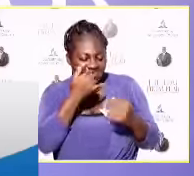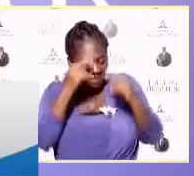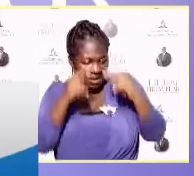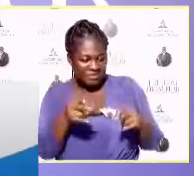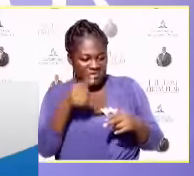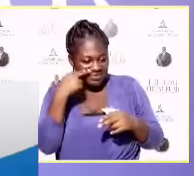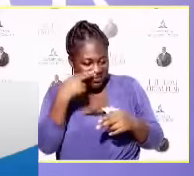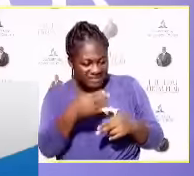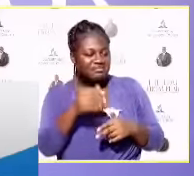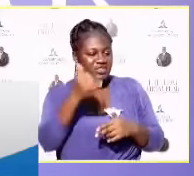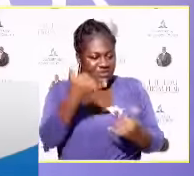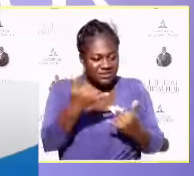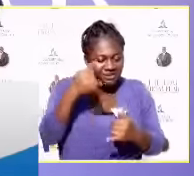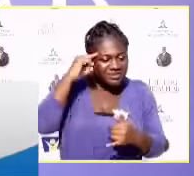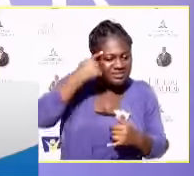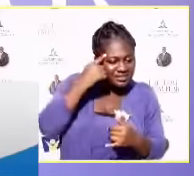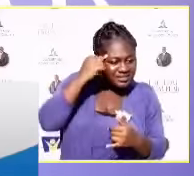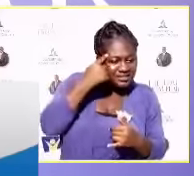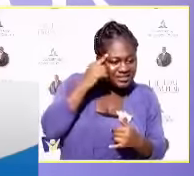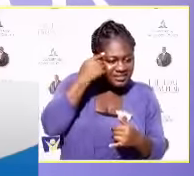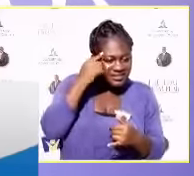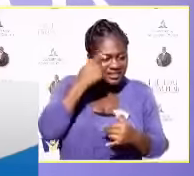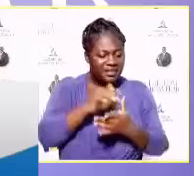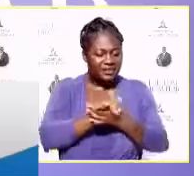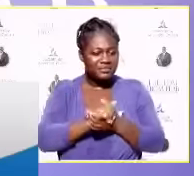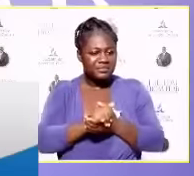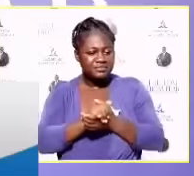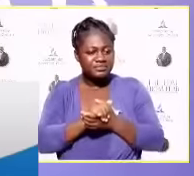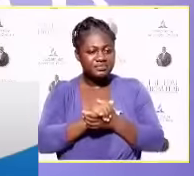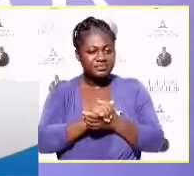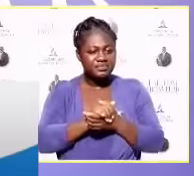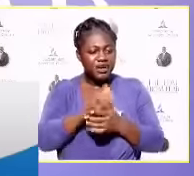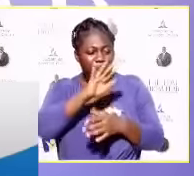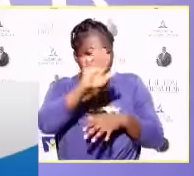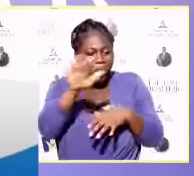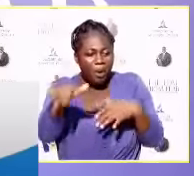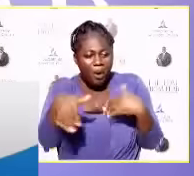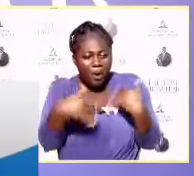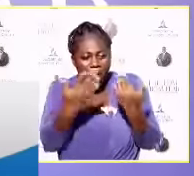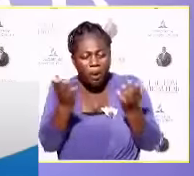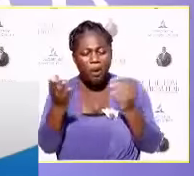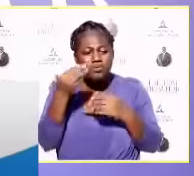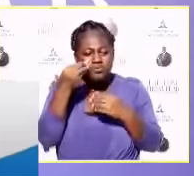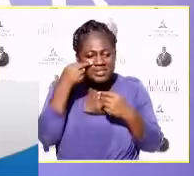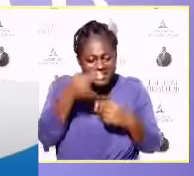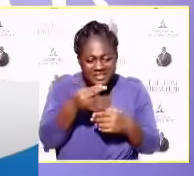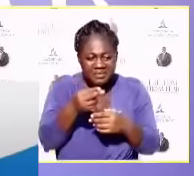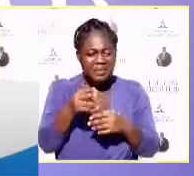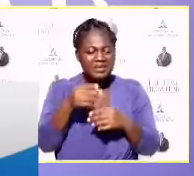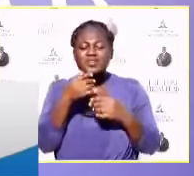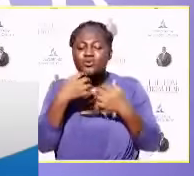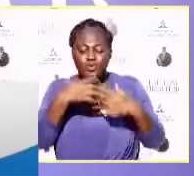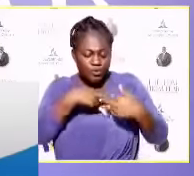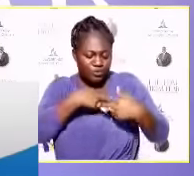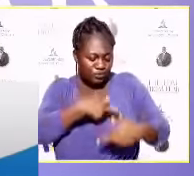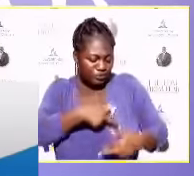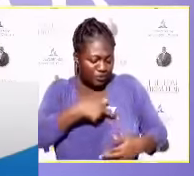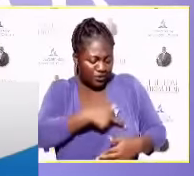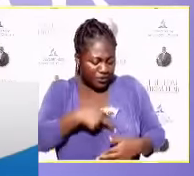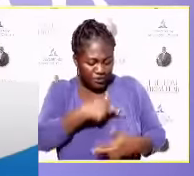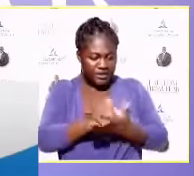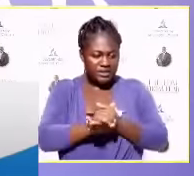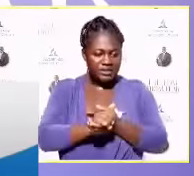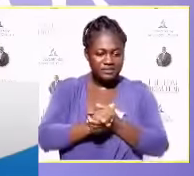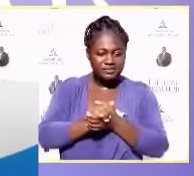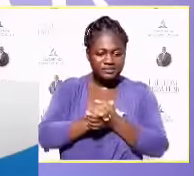Think. Men shall be lovers, men and women, of their own selves. What commandment does that